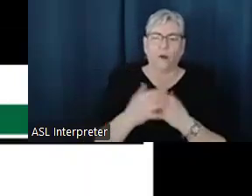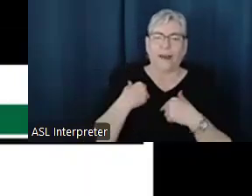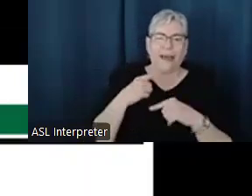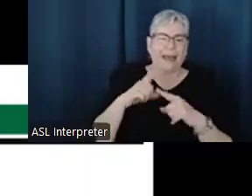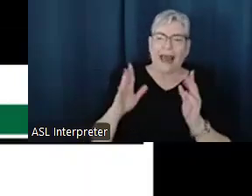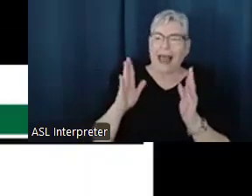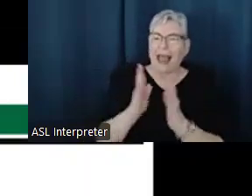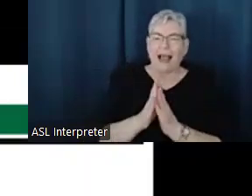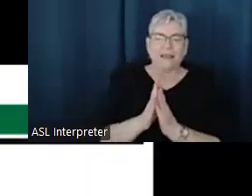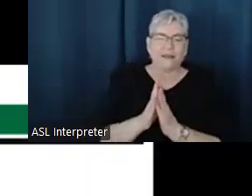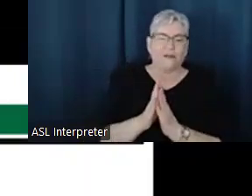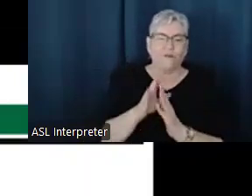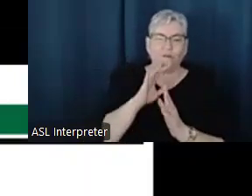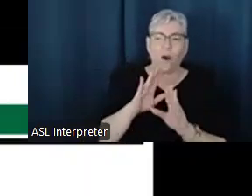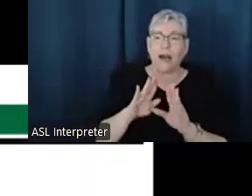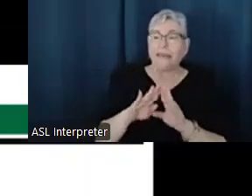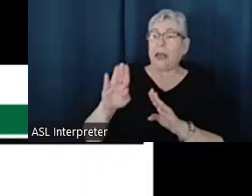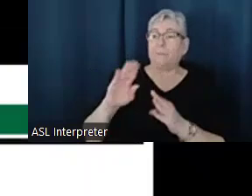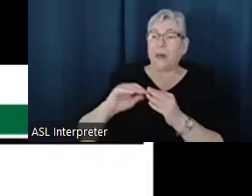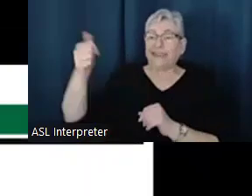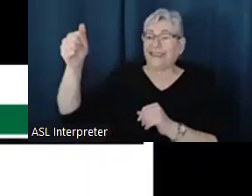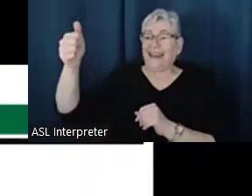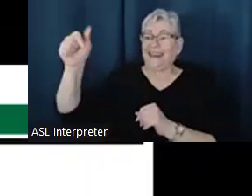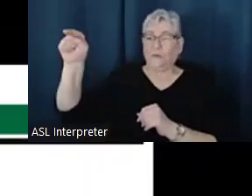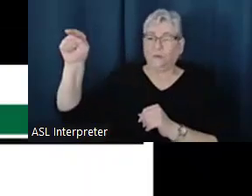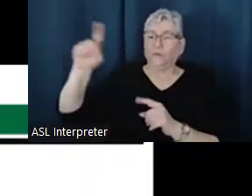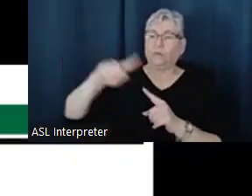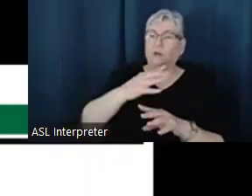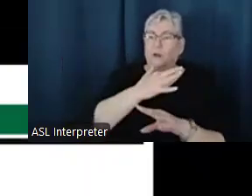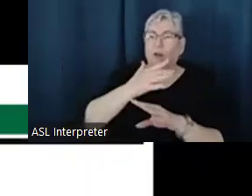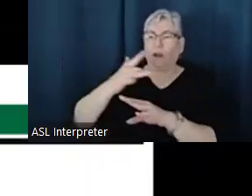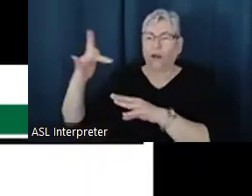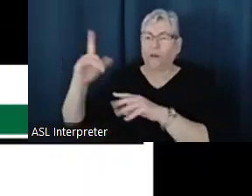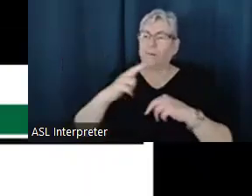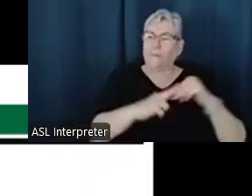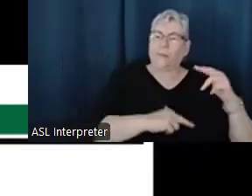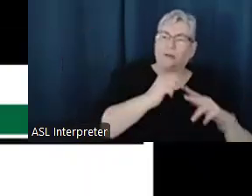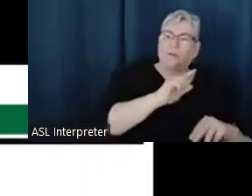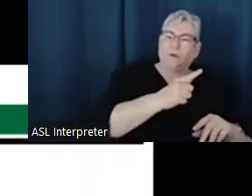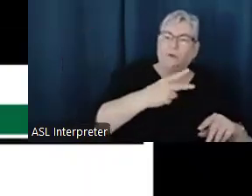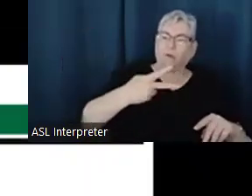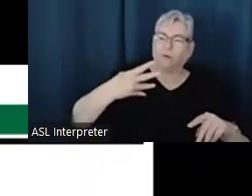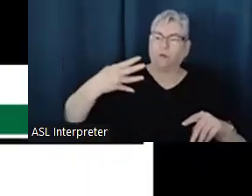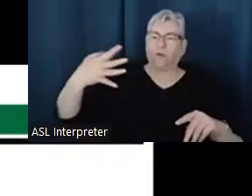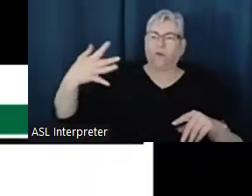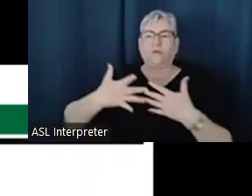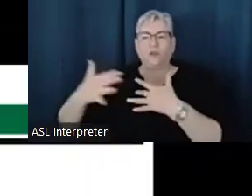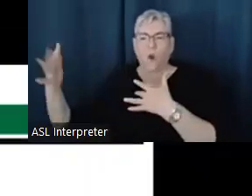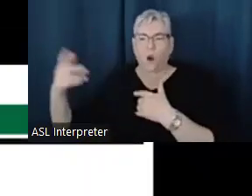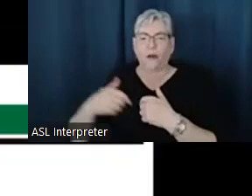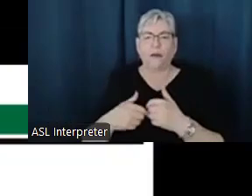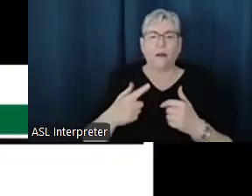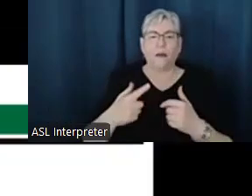step 10 until we've worked with youth on building step 1, 2, 3, and so on. Modeling.